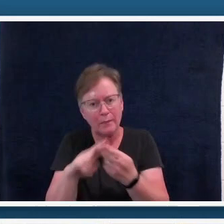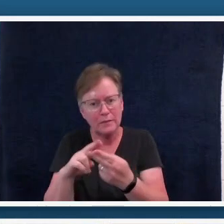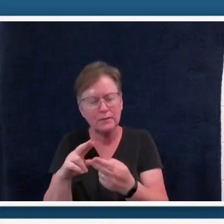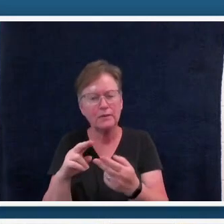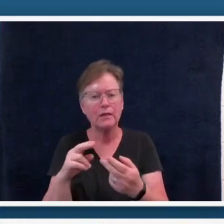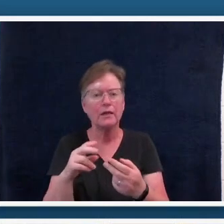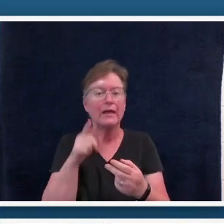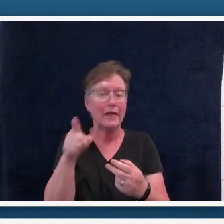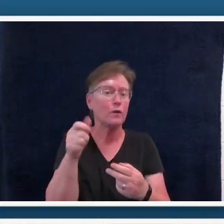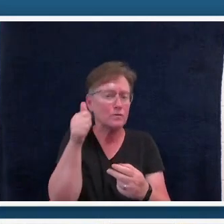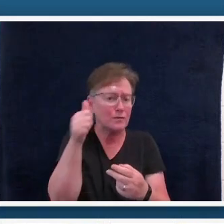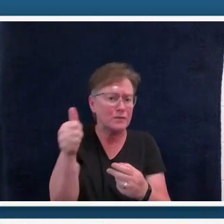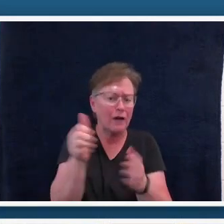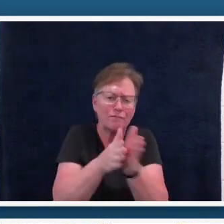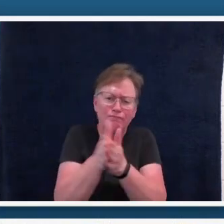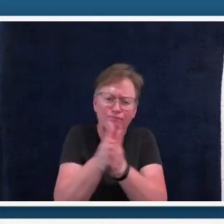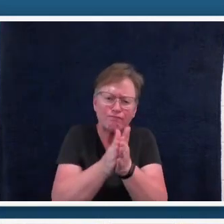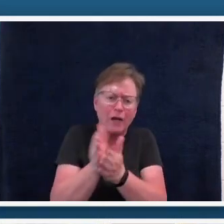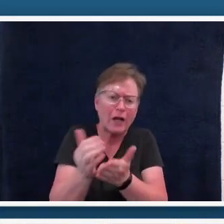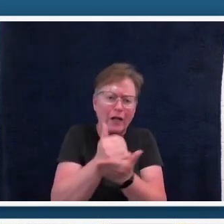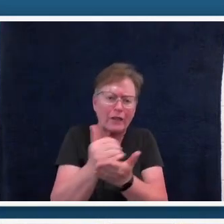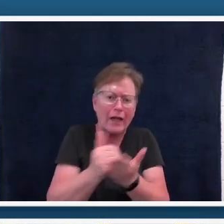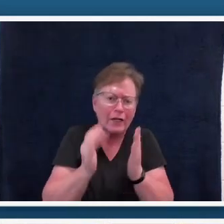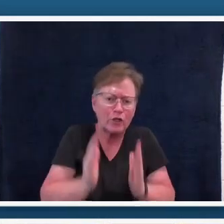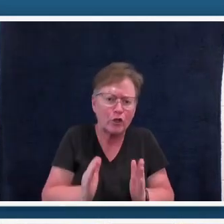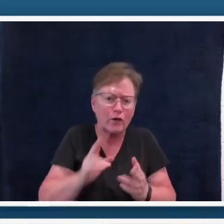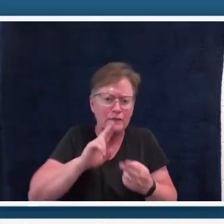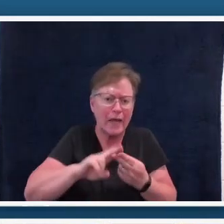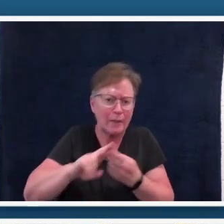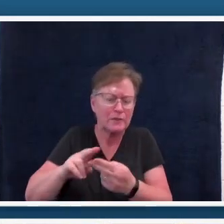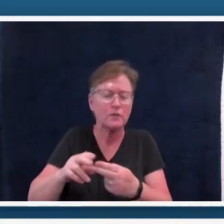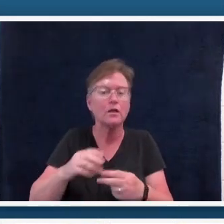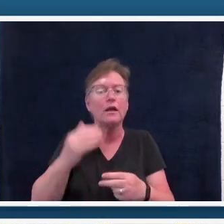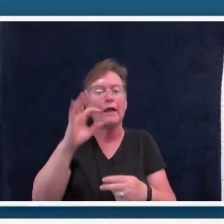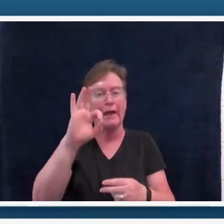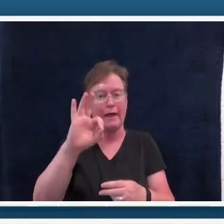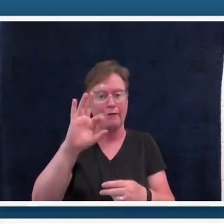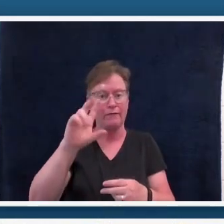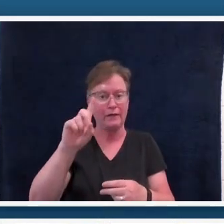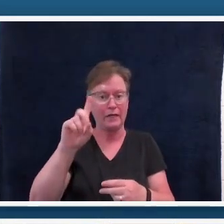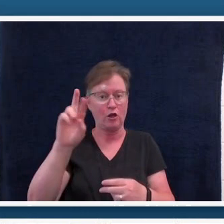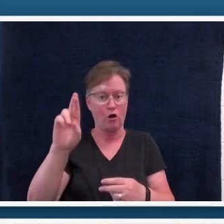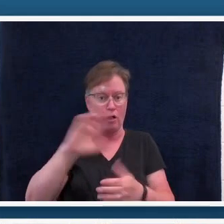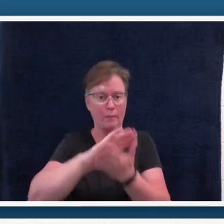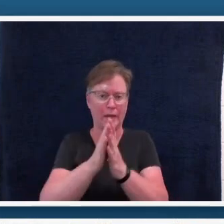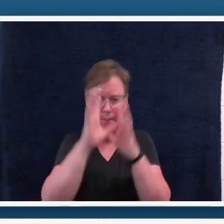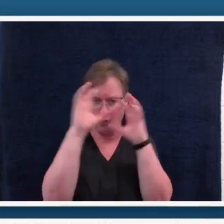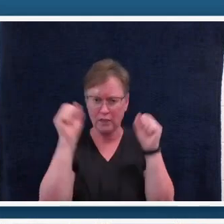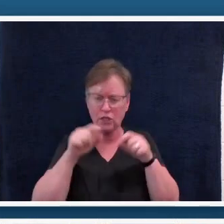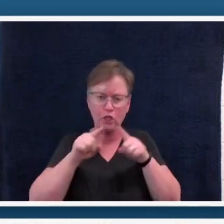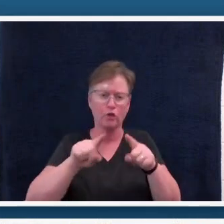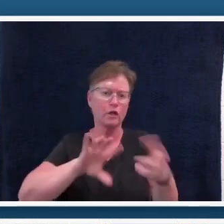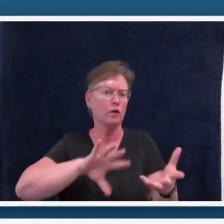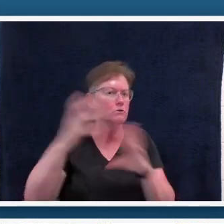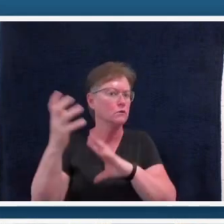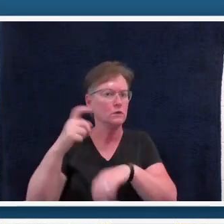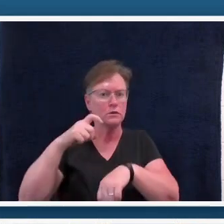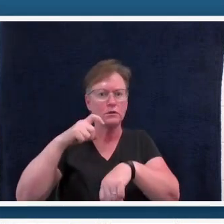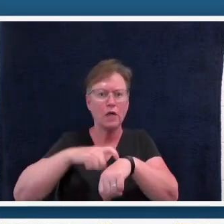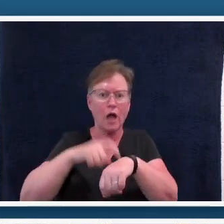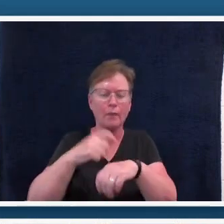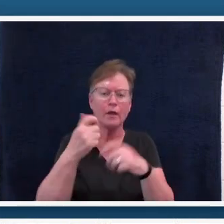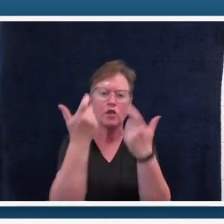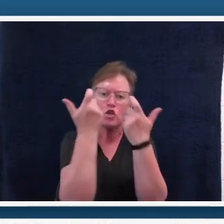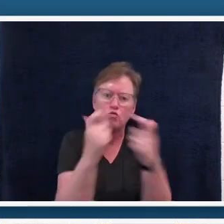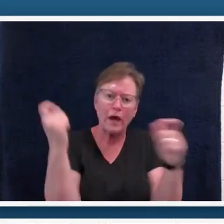collector himself. As we know, FDR became president during a tumultuous time. The Great Depression that began in